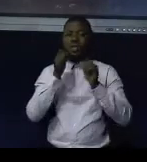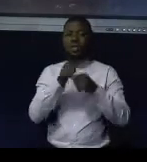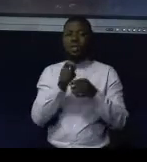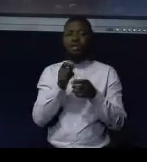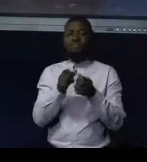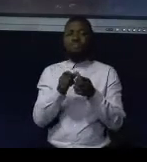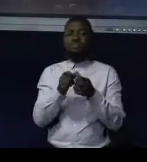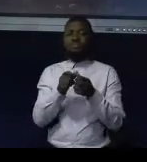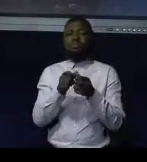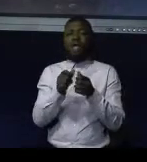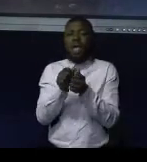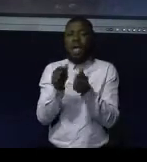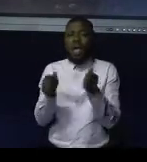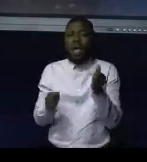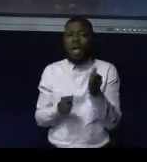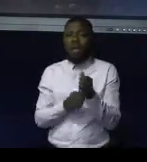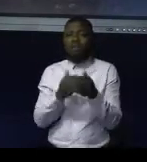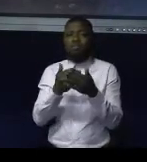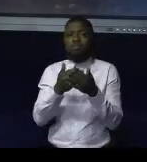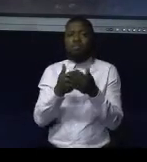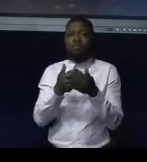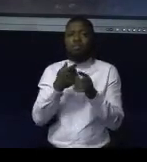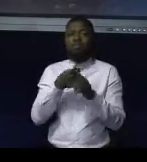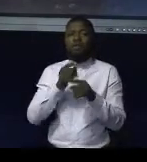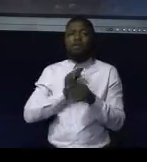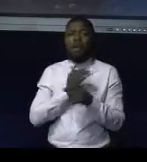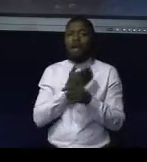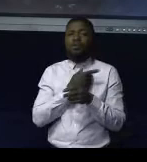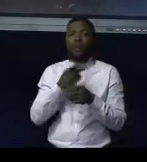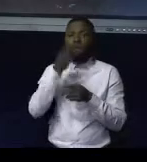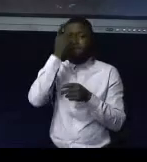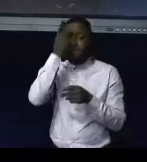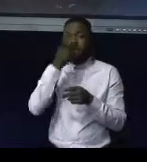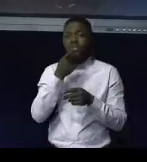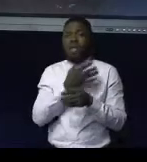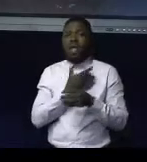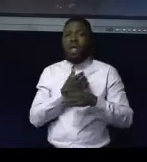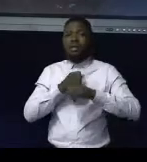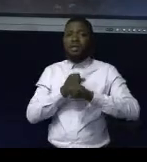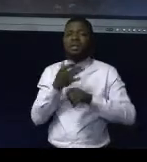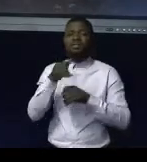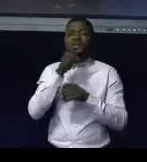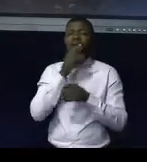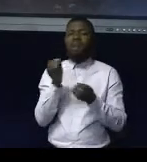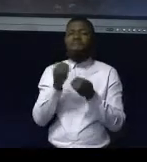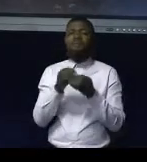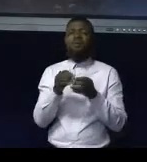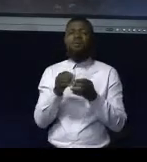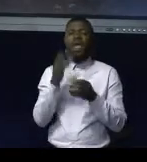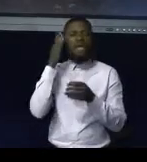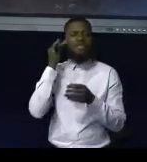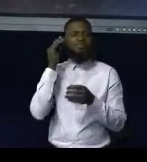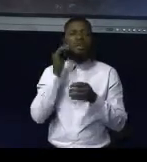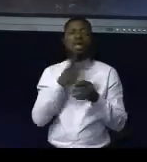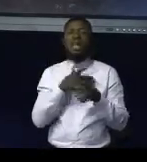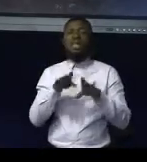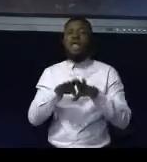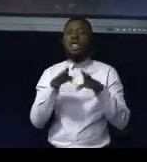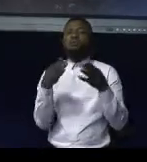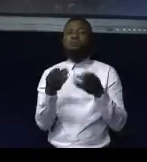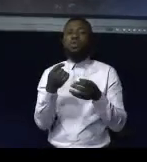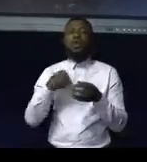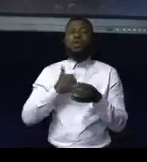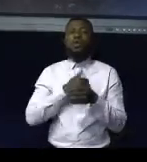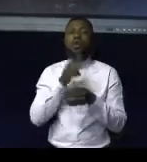from our parental advice and guidance because they are more experienced and exposed, so we need much of